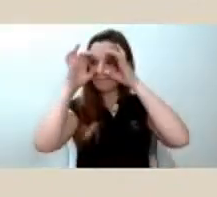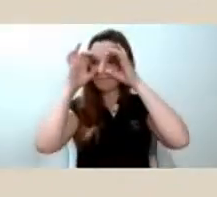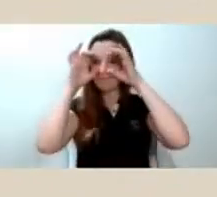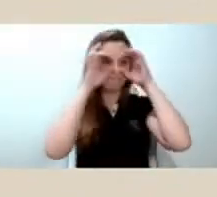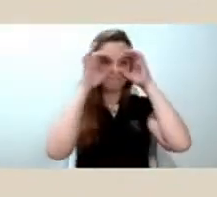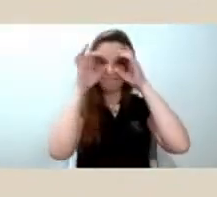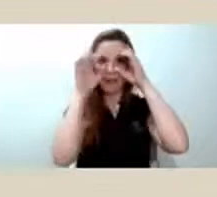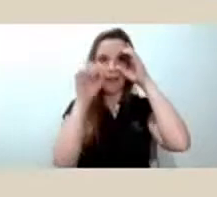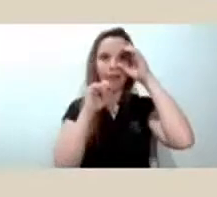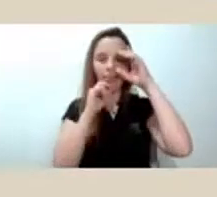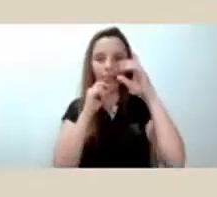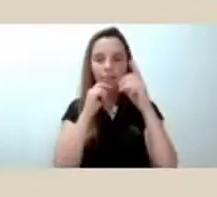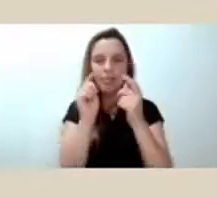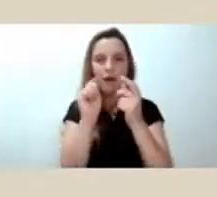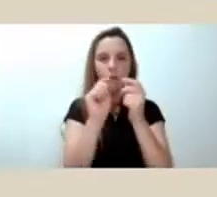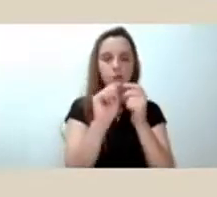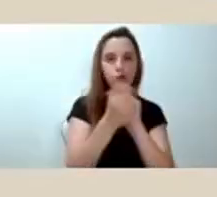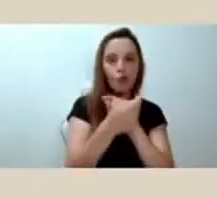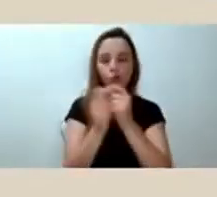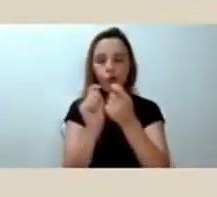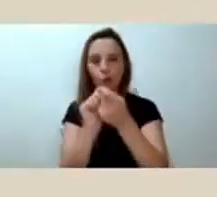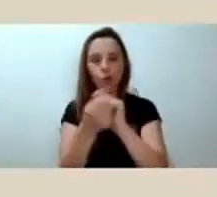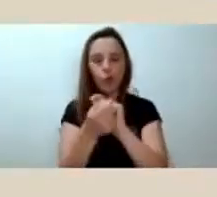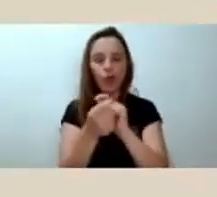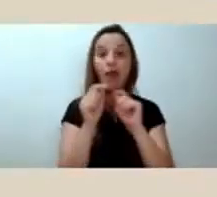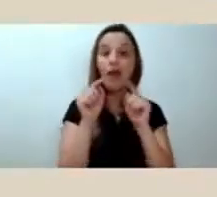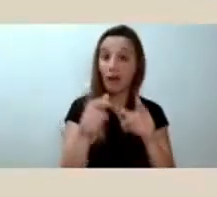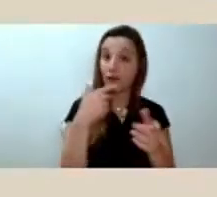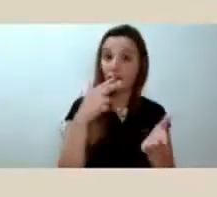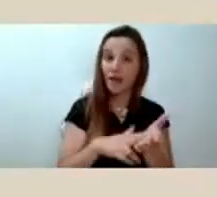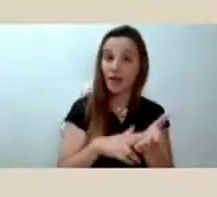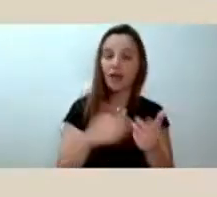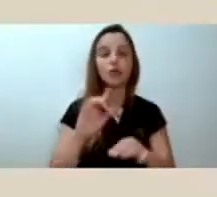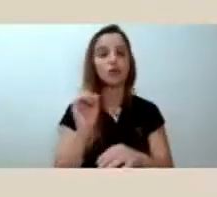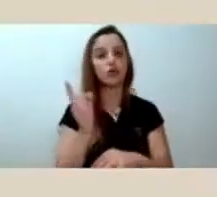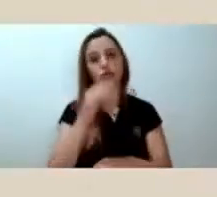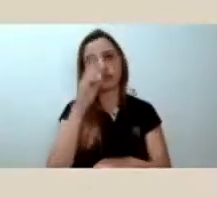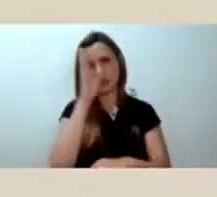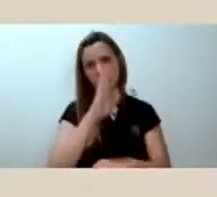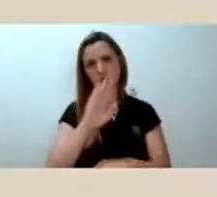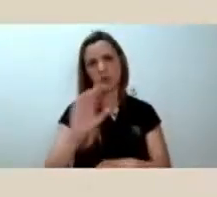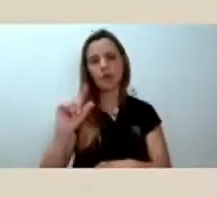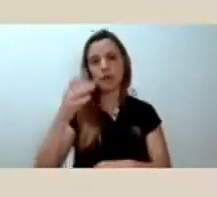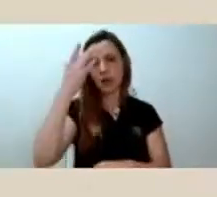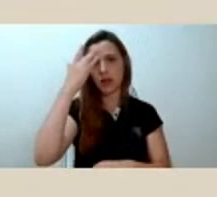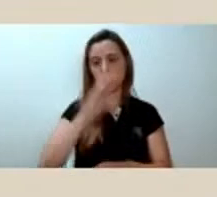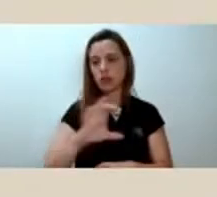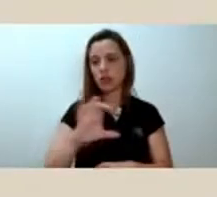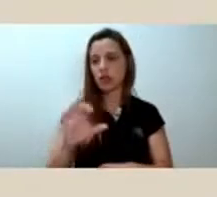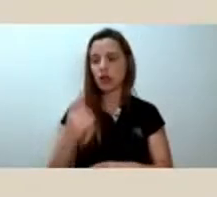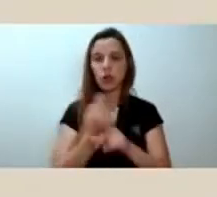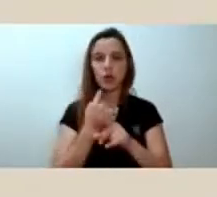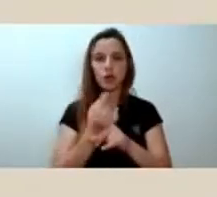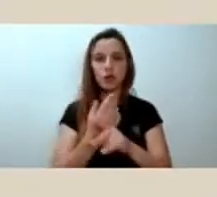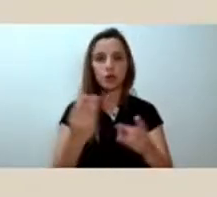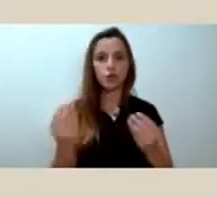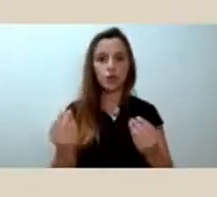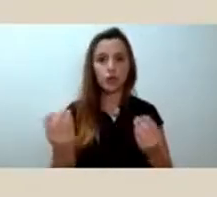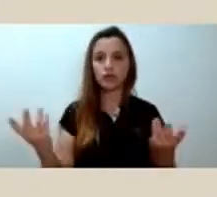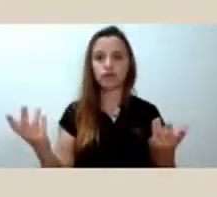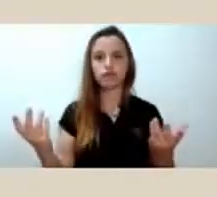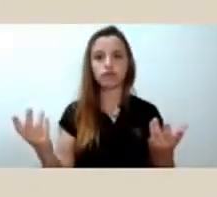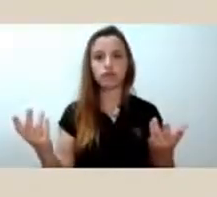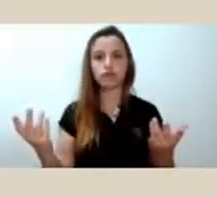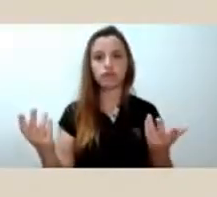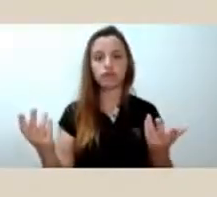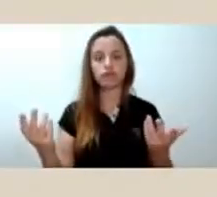moment in adulthood. And that's true. But we also know as neuroscientists that lots of things get almost hardwired